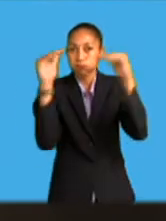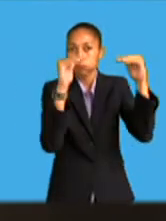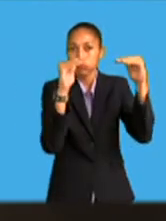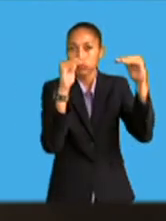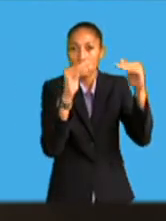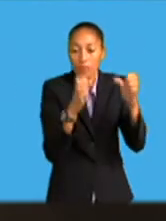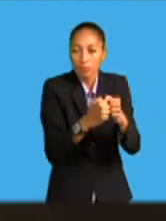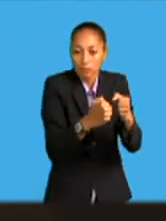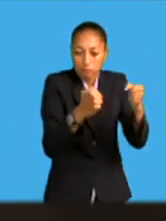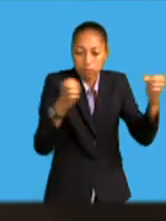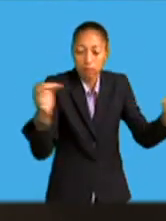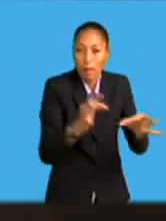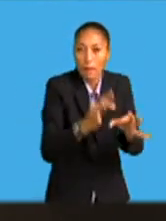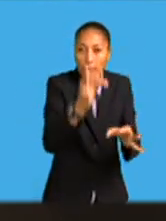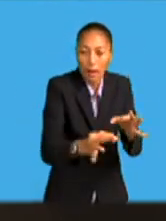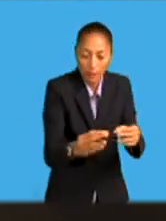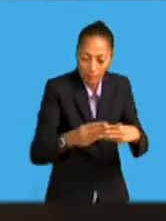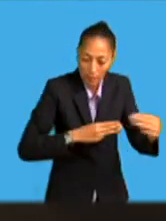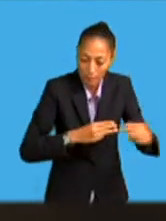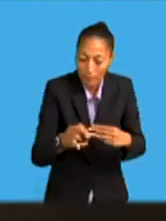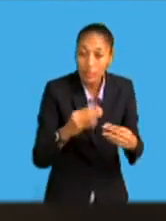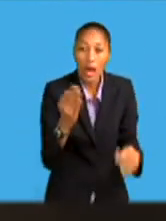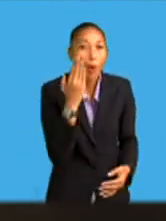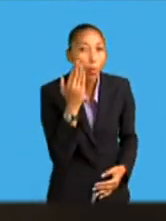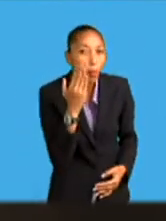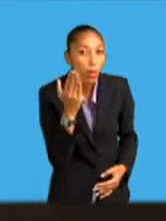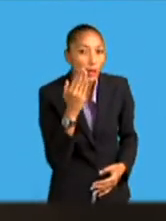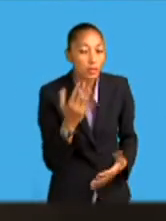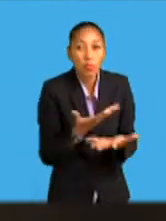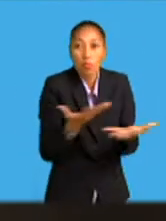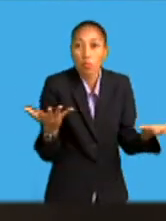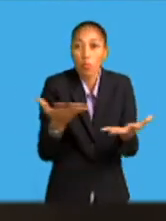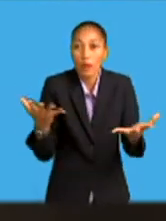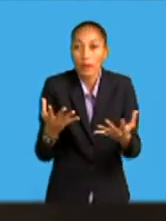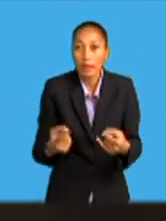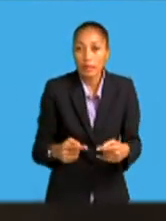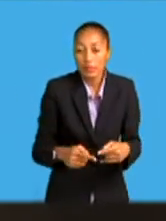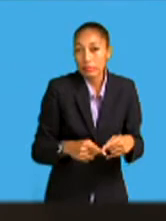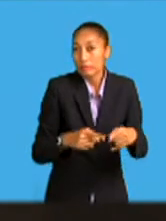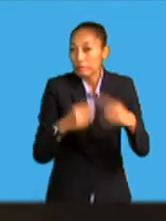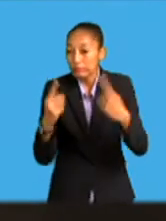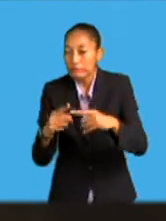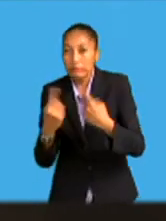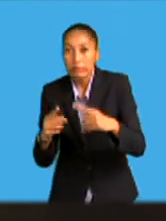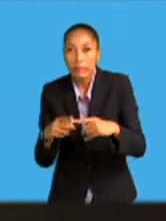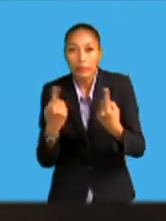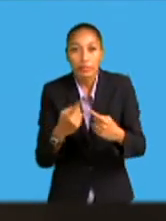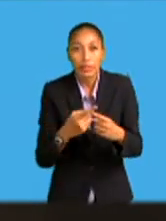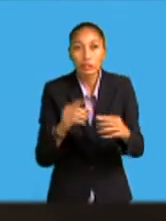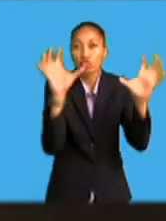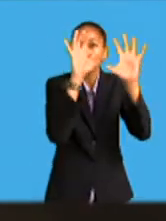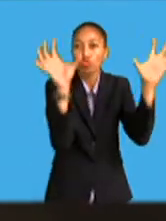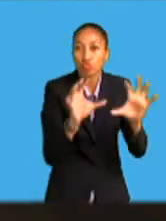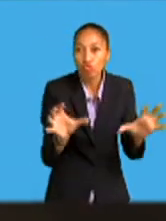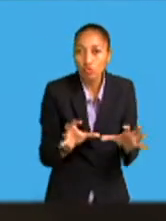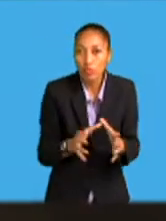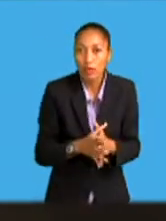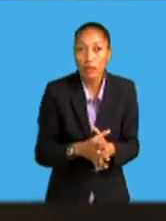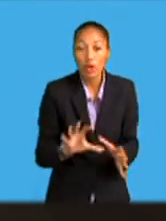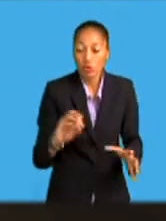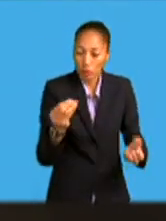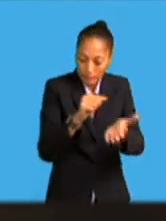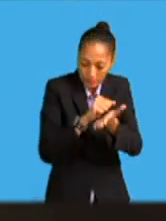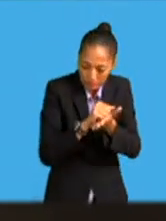expansion of the planting, management, and awareness on our various indigenous tree species to ensure the sustainable